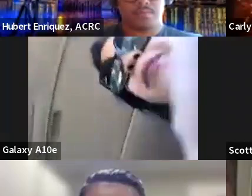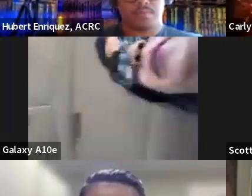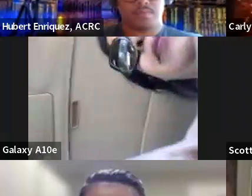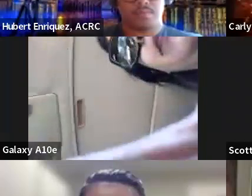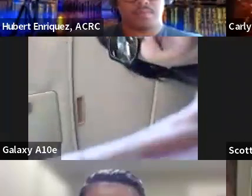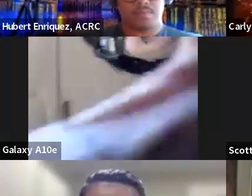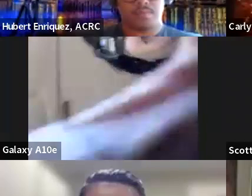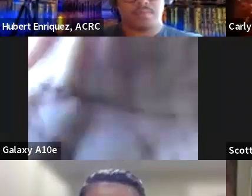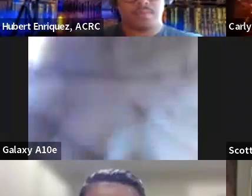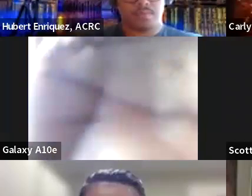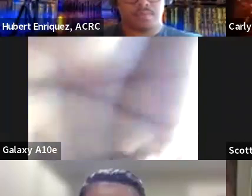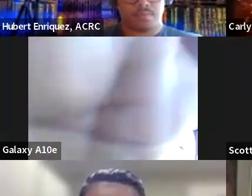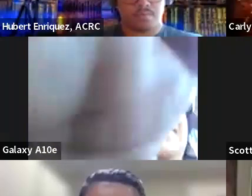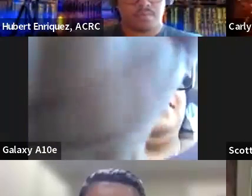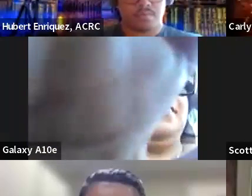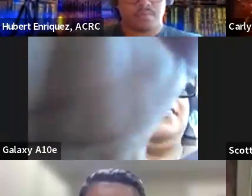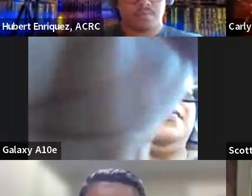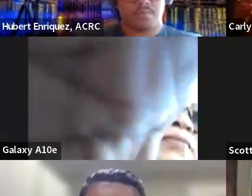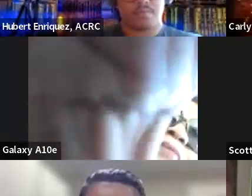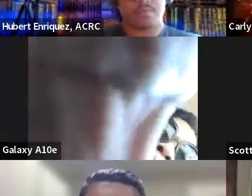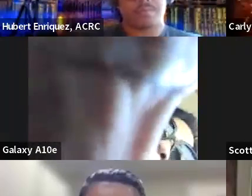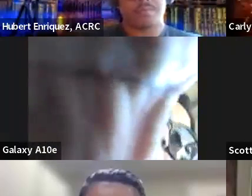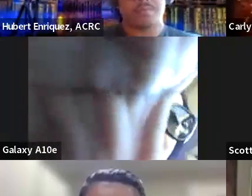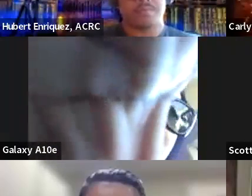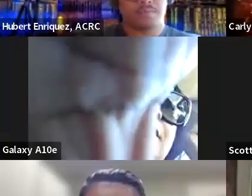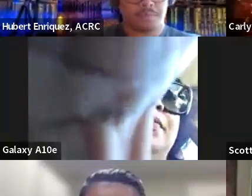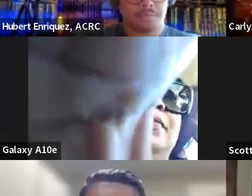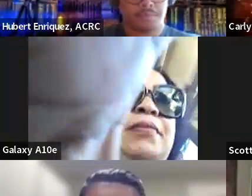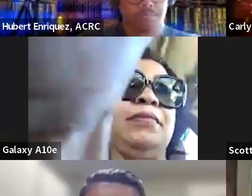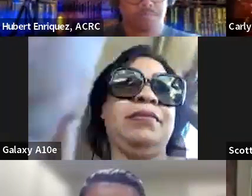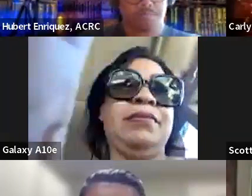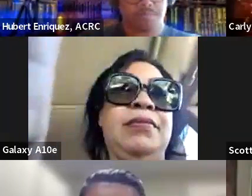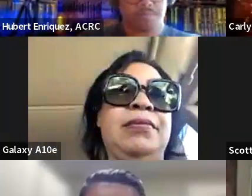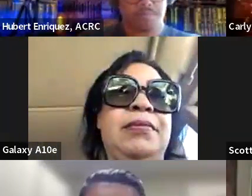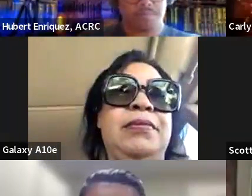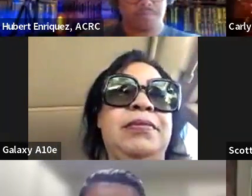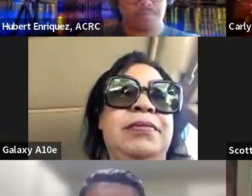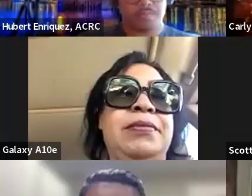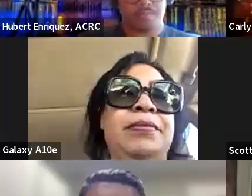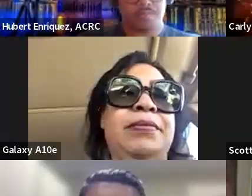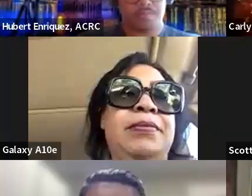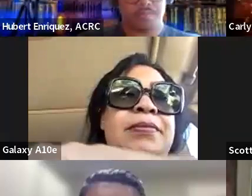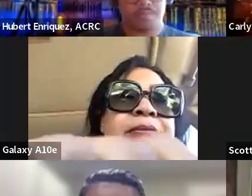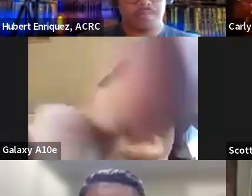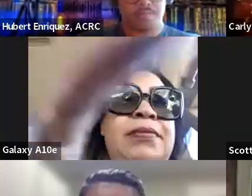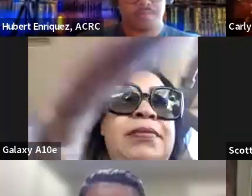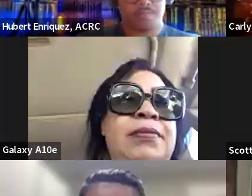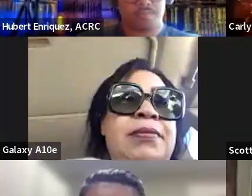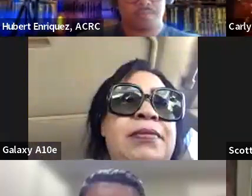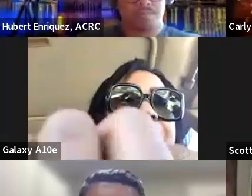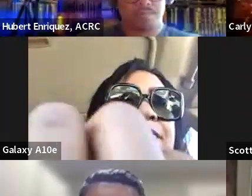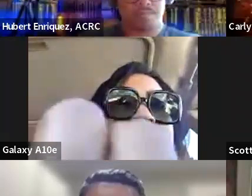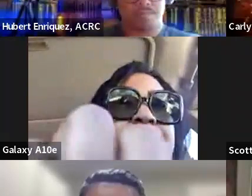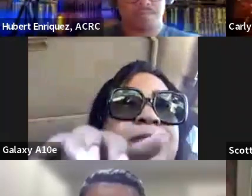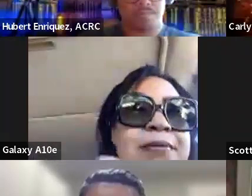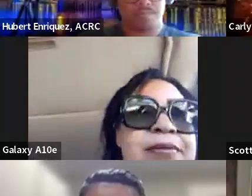you don't want the admin tooling side, you could just get the content as its own package, and that one's super affordable. We'll never even talk to you about the admin tooling side. We don't